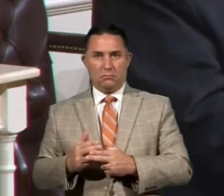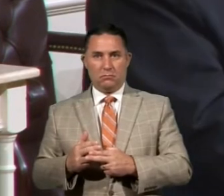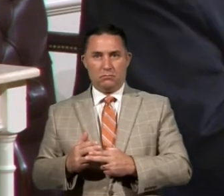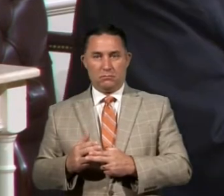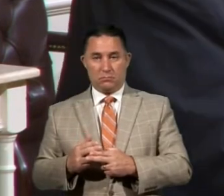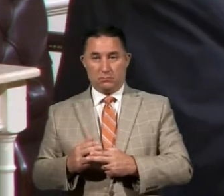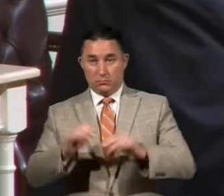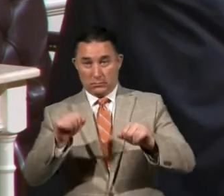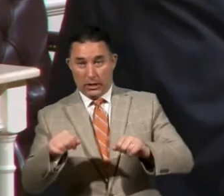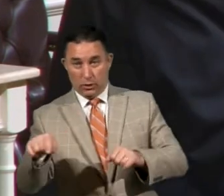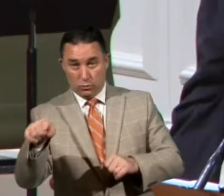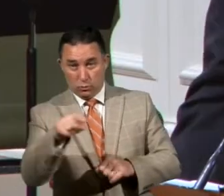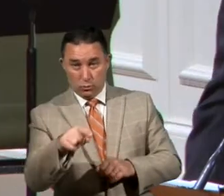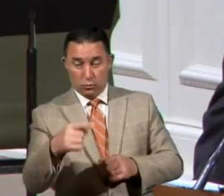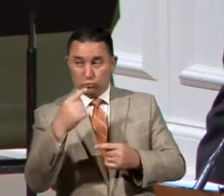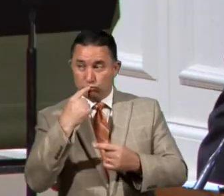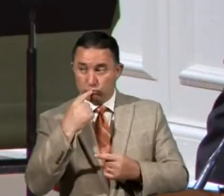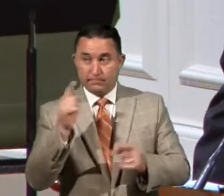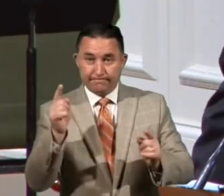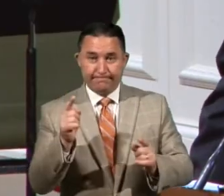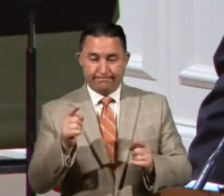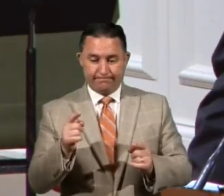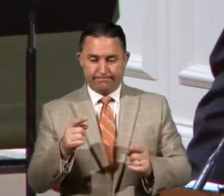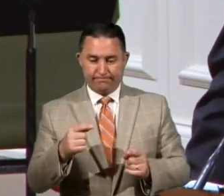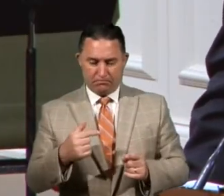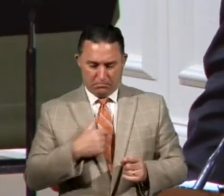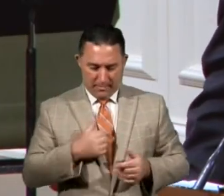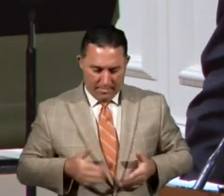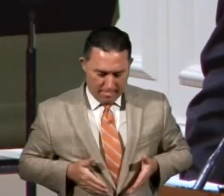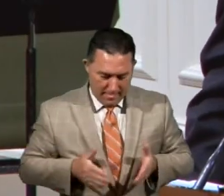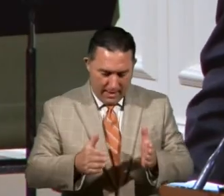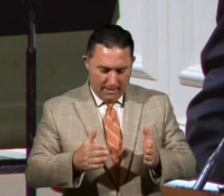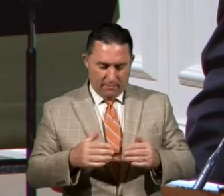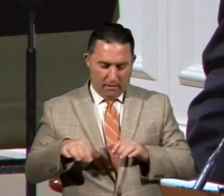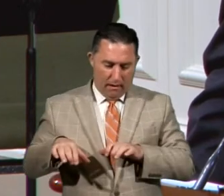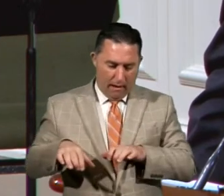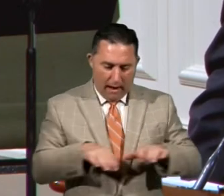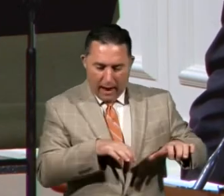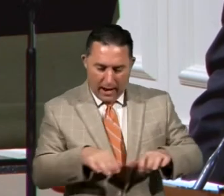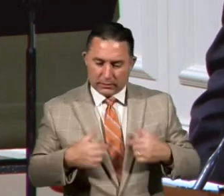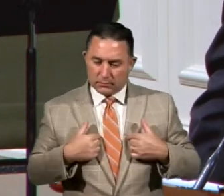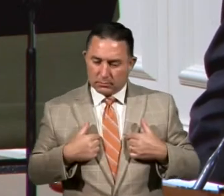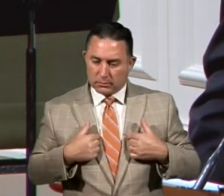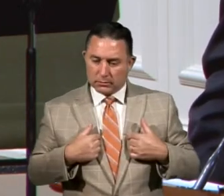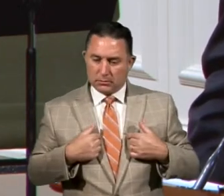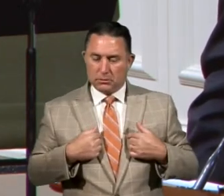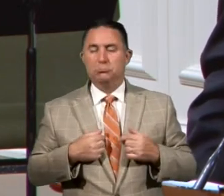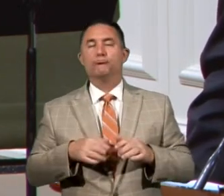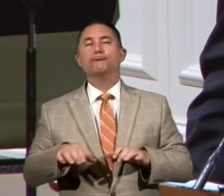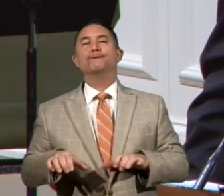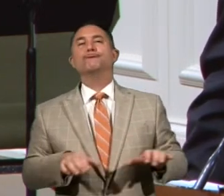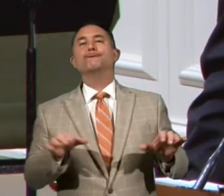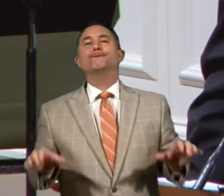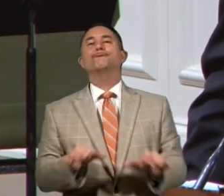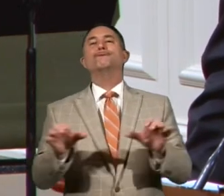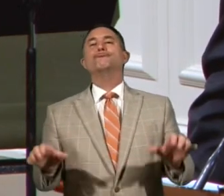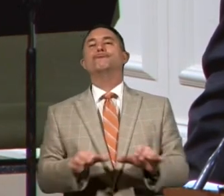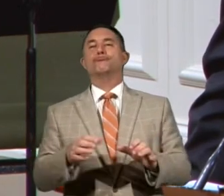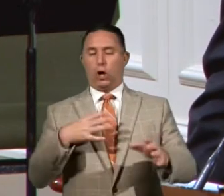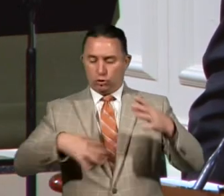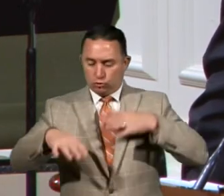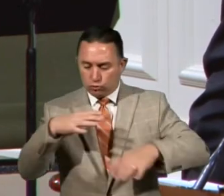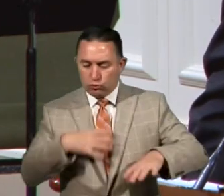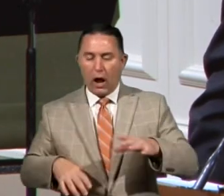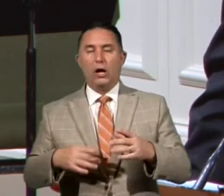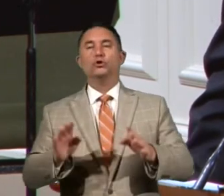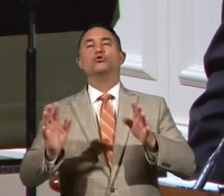Can you say by the grace of God, the way I live, the way I act, the way I deport myself, the way I dress, the